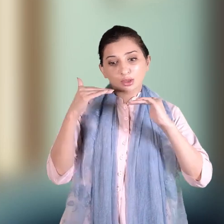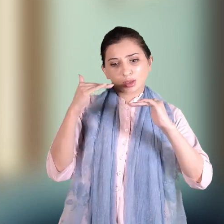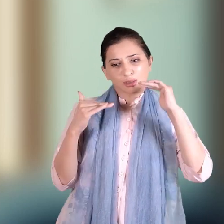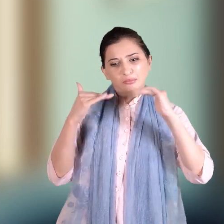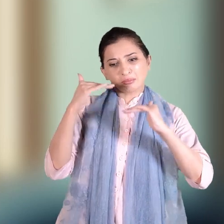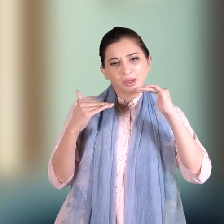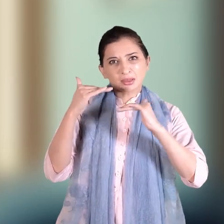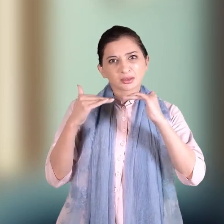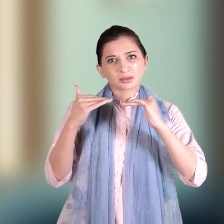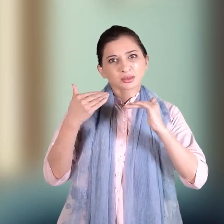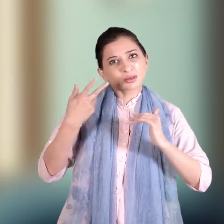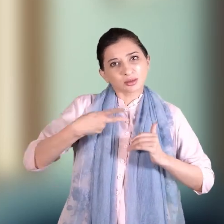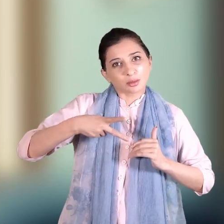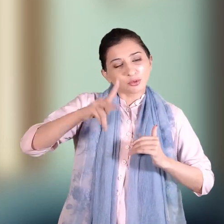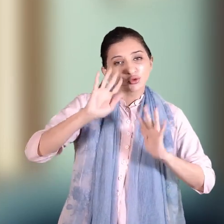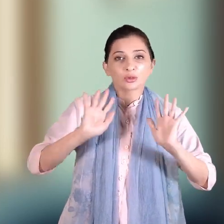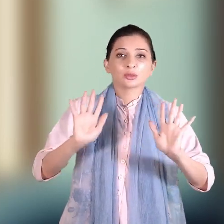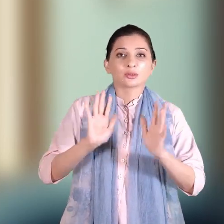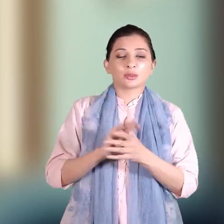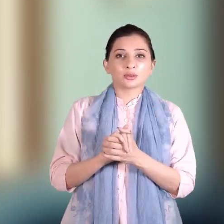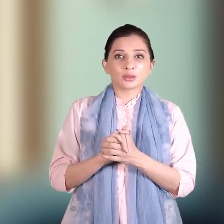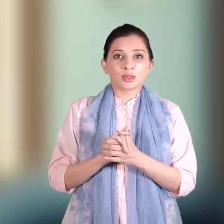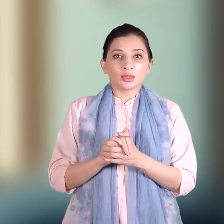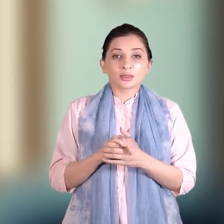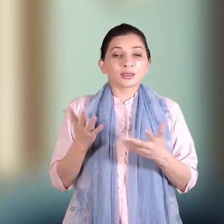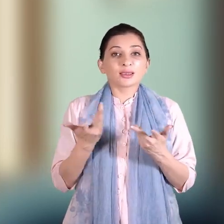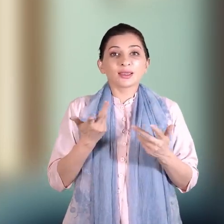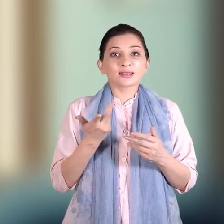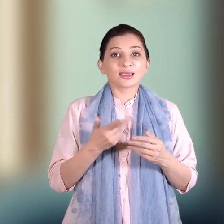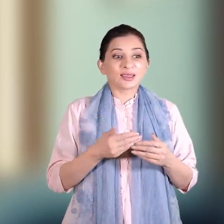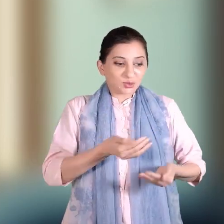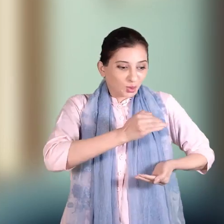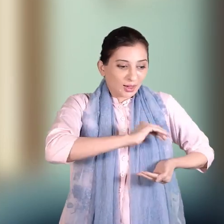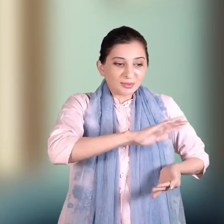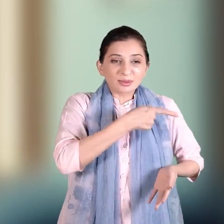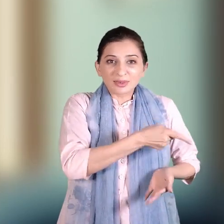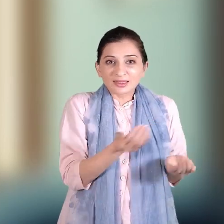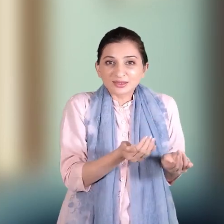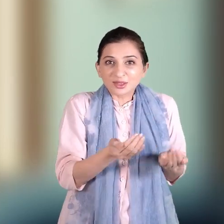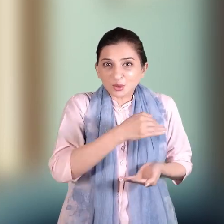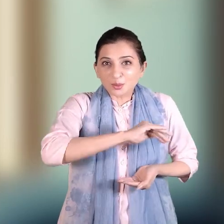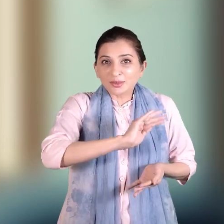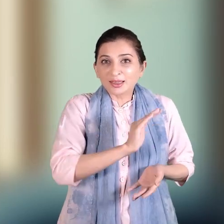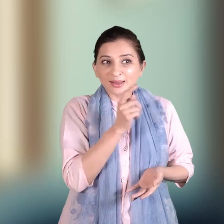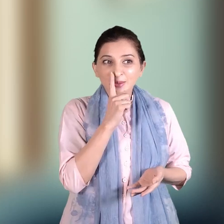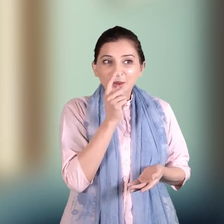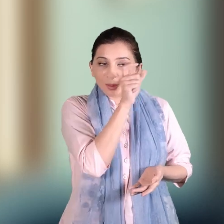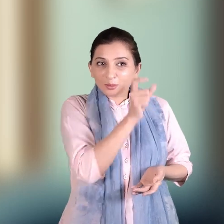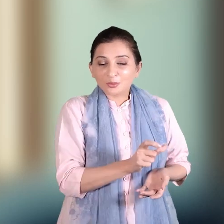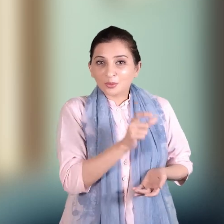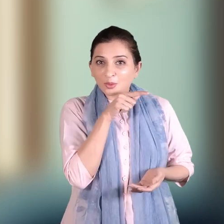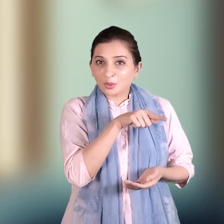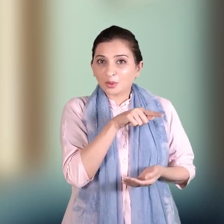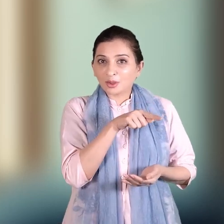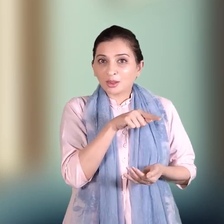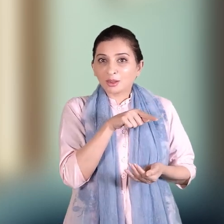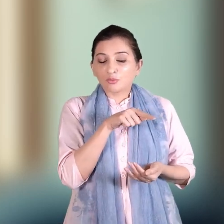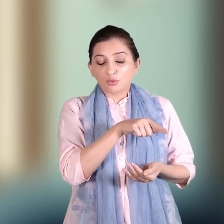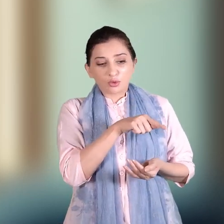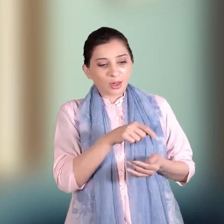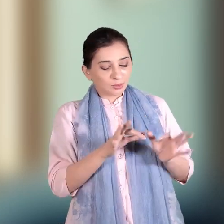of comparisons that are being made to how the young mother is performing